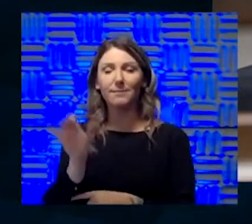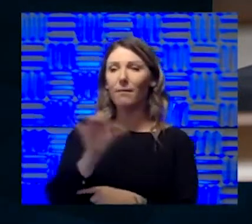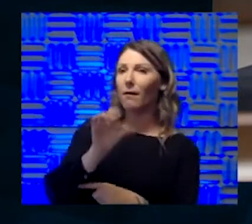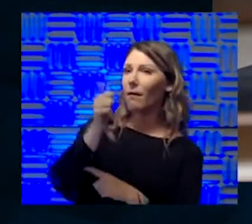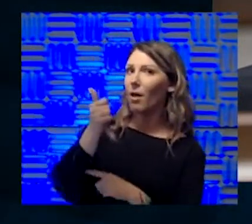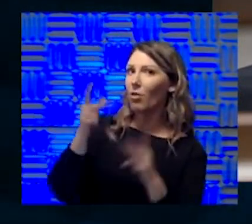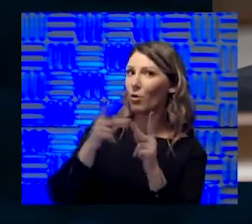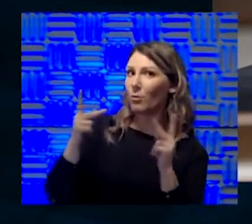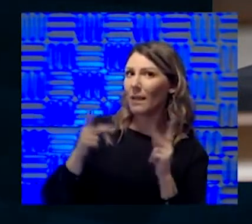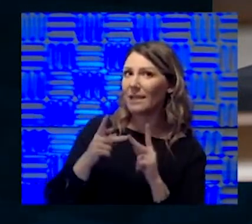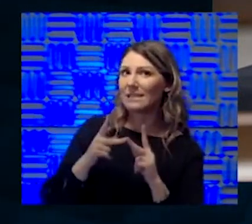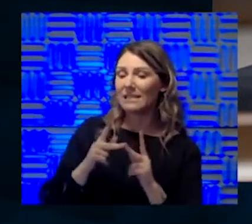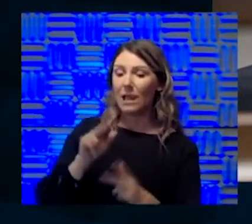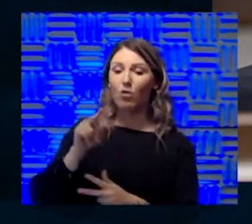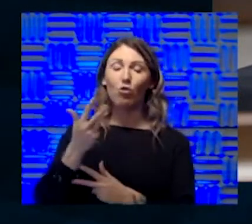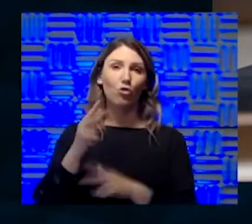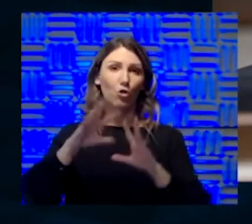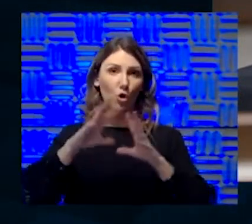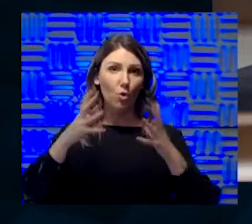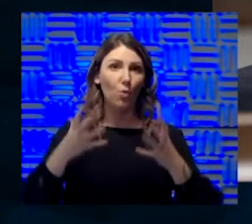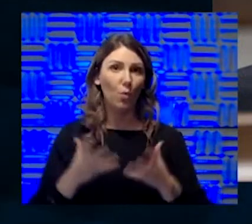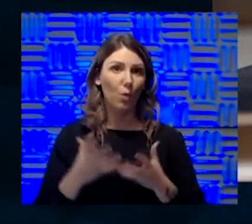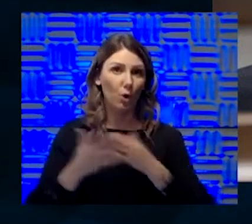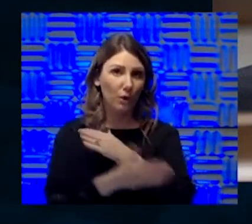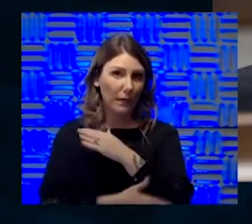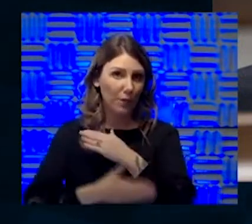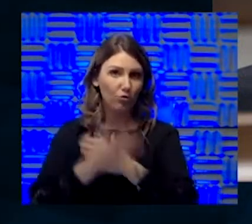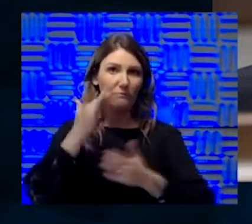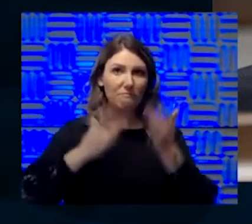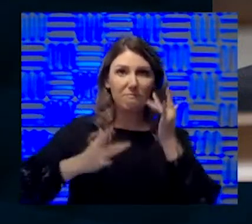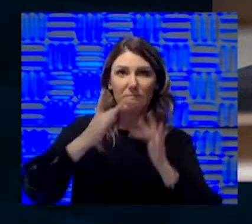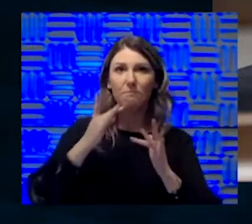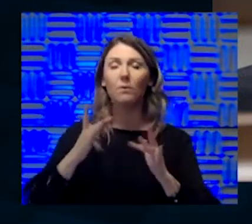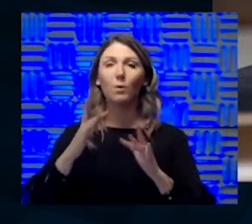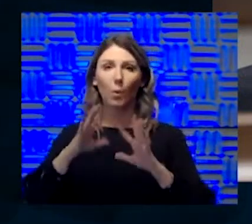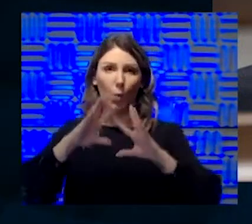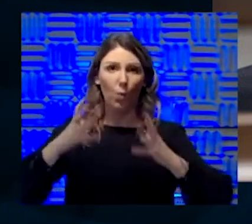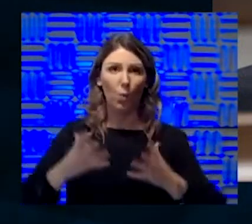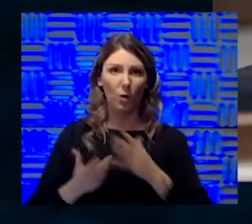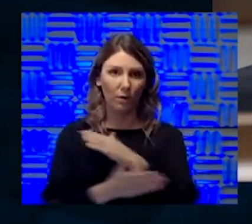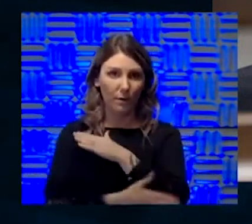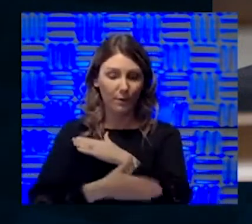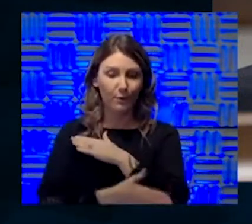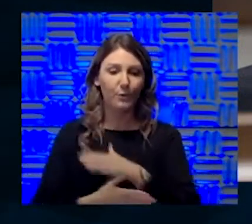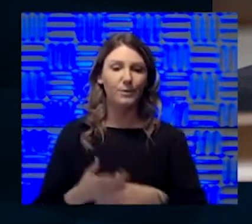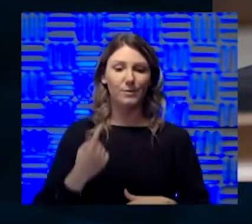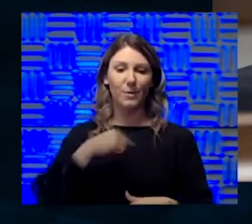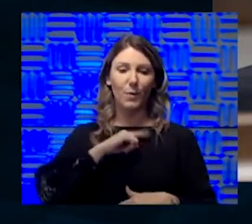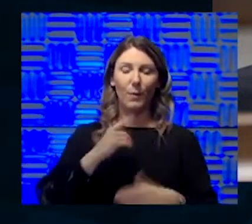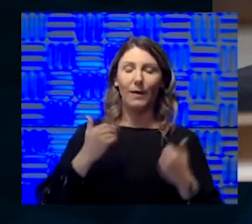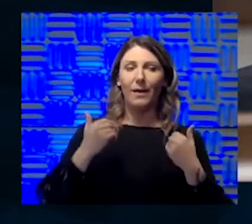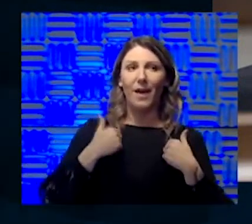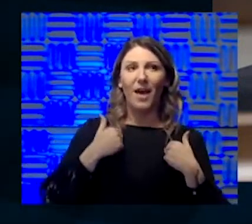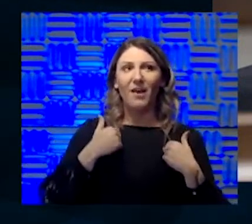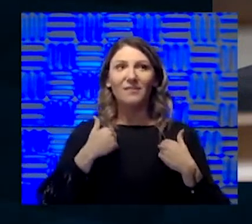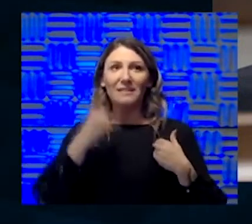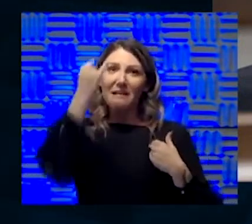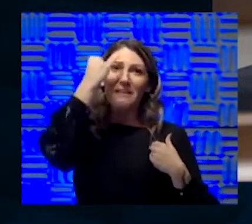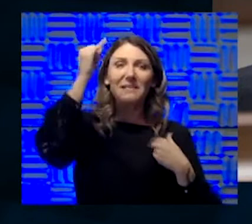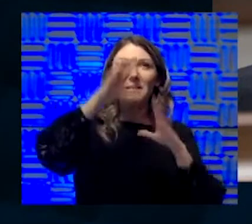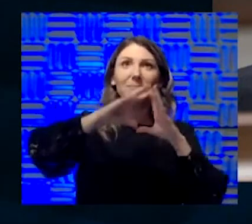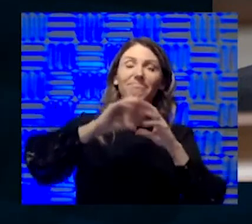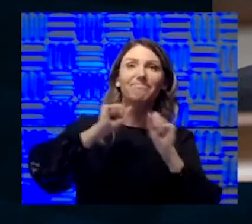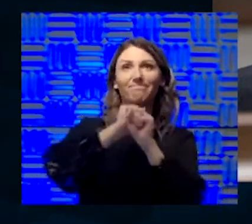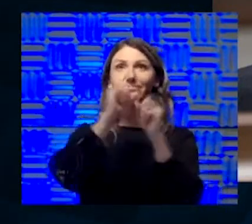would describe as third world countries. And so we have this suggestion to ourselves that we're above this kind of